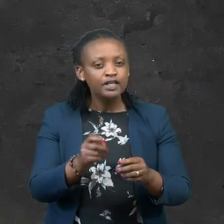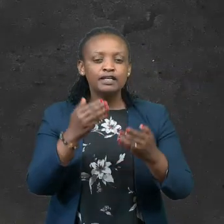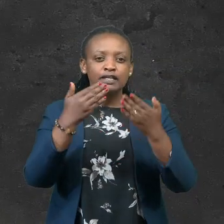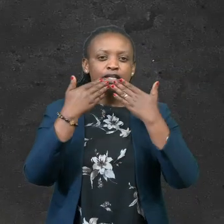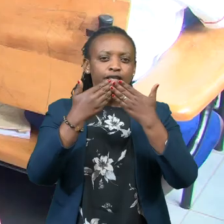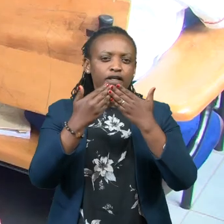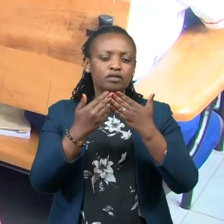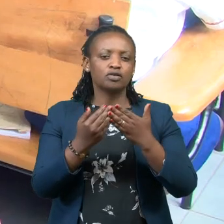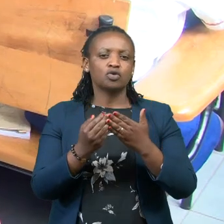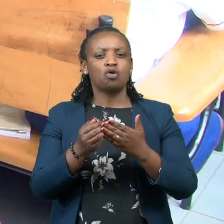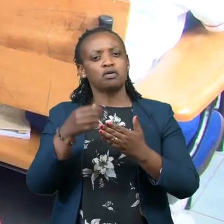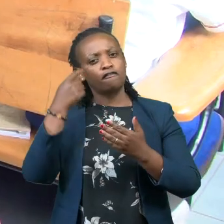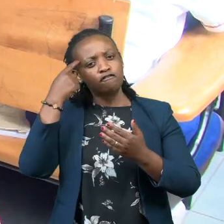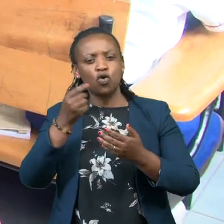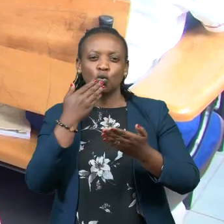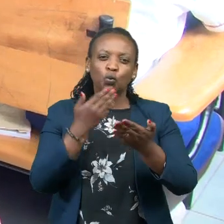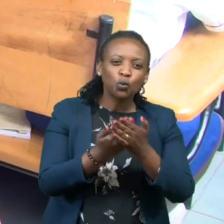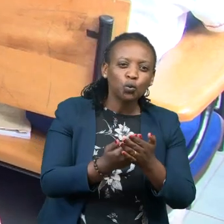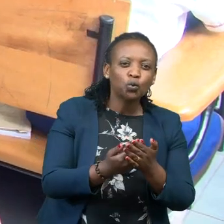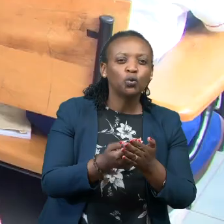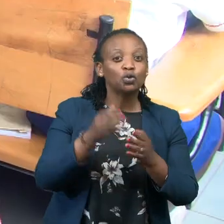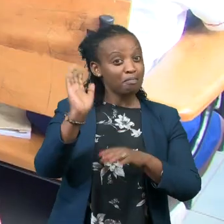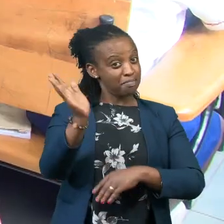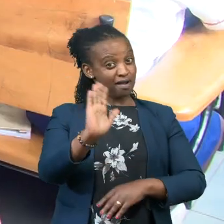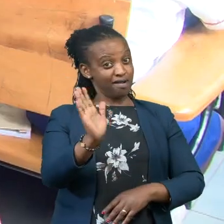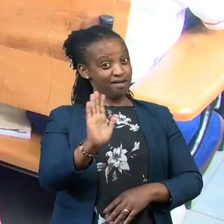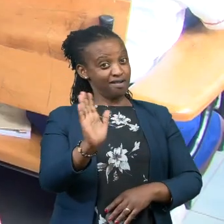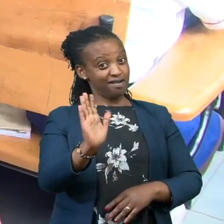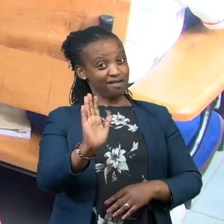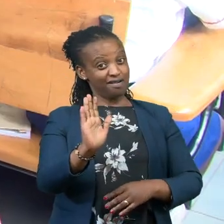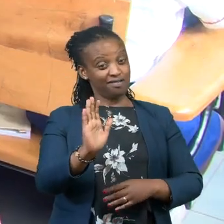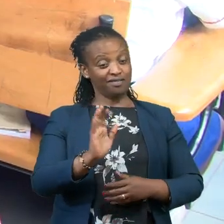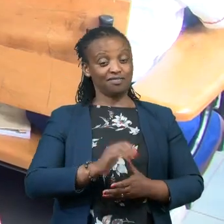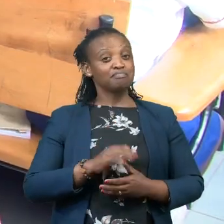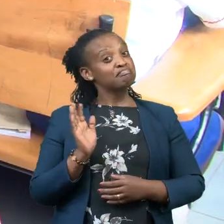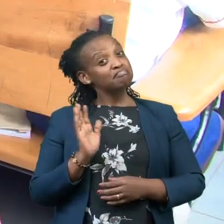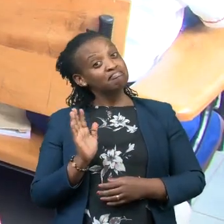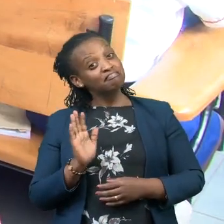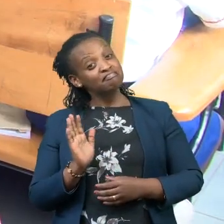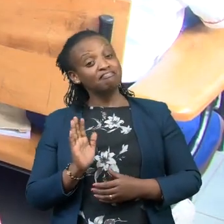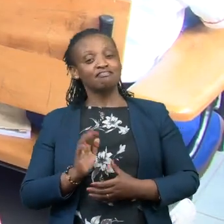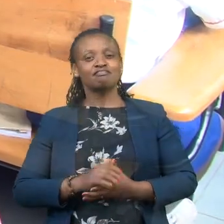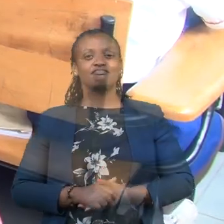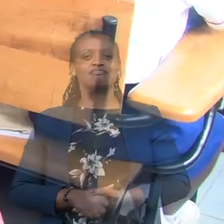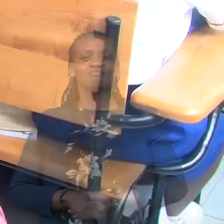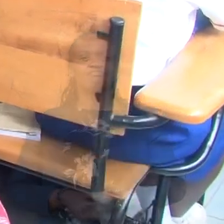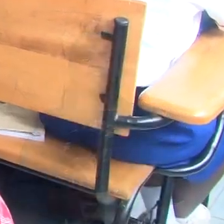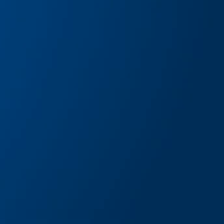Okay? So thank you for attending. Thank you for being good. Bye-bye.